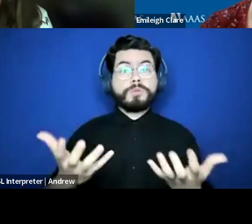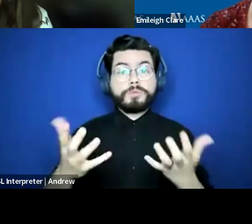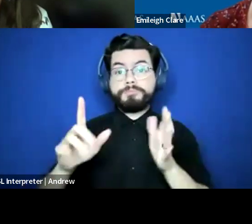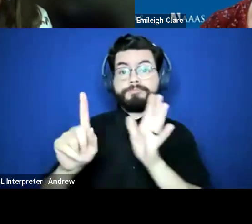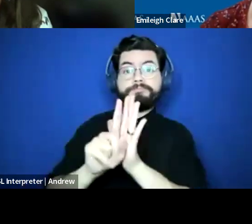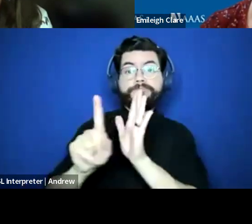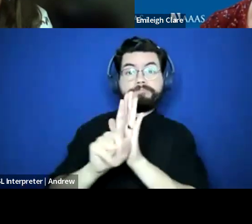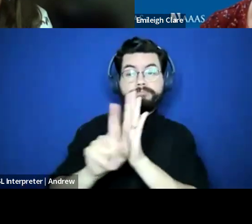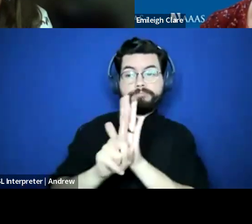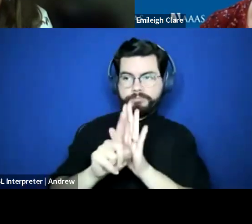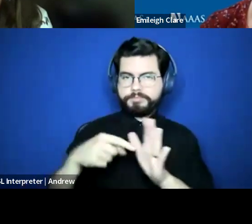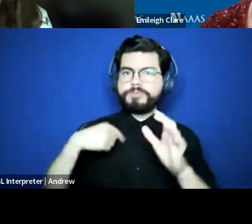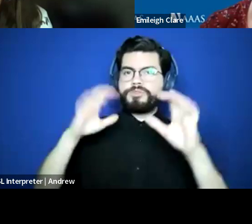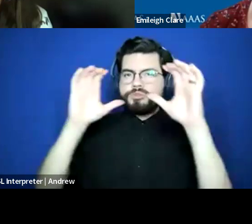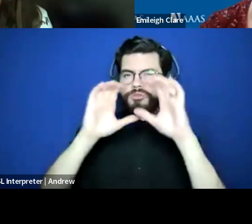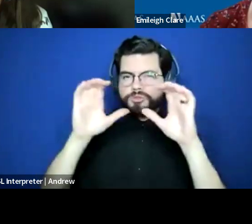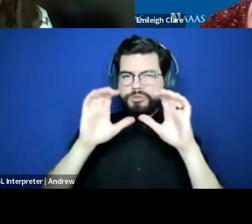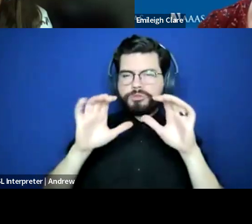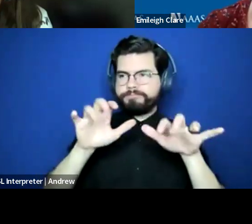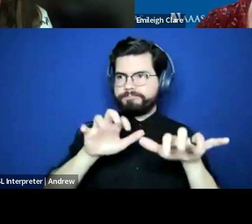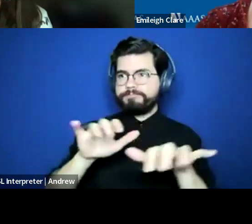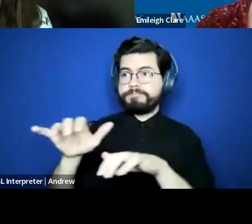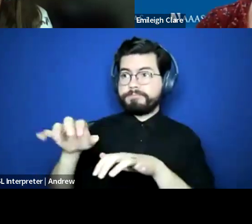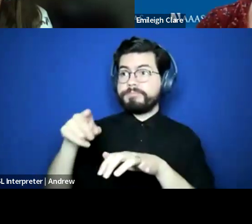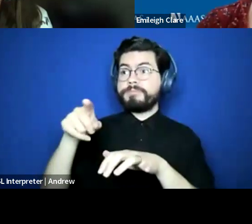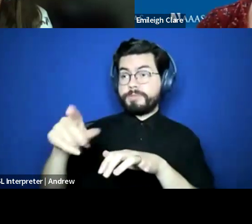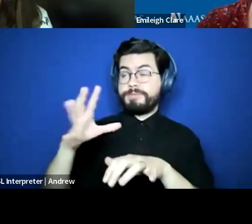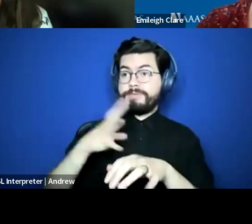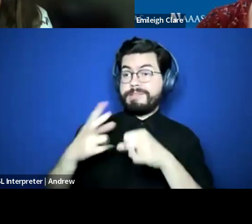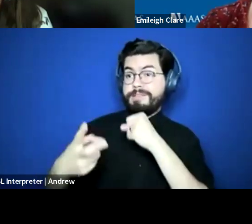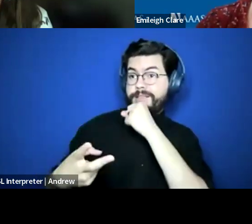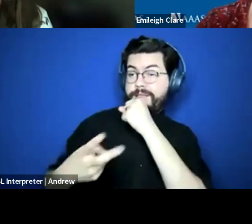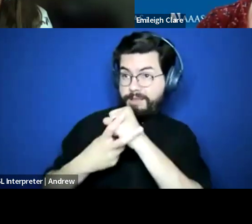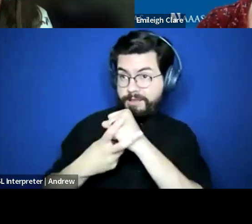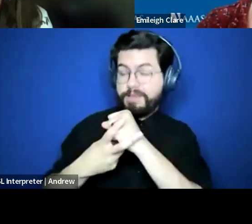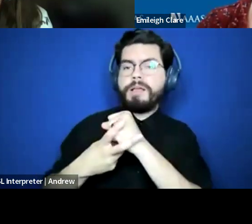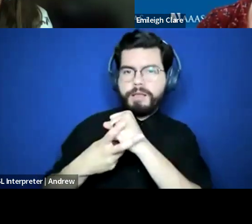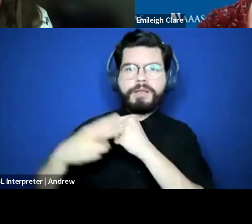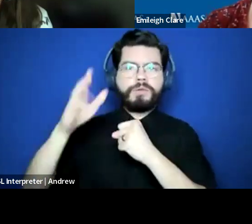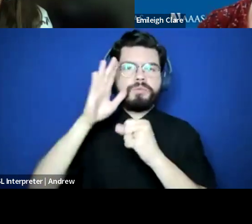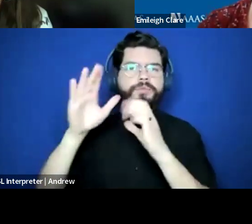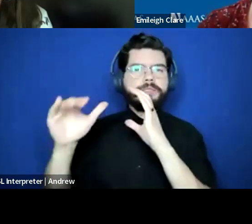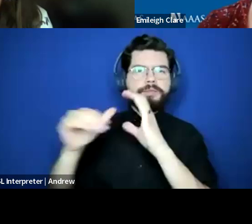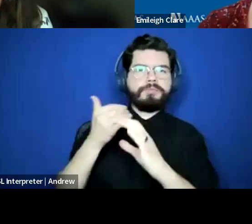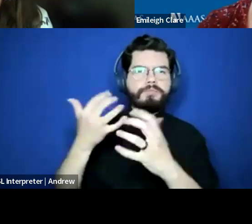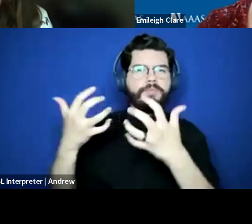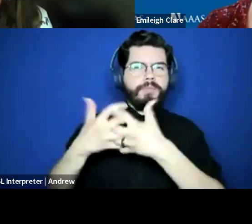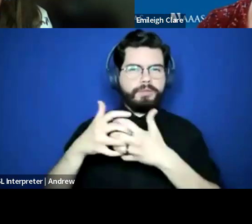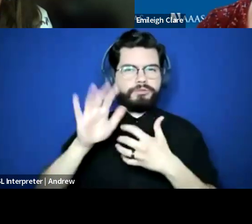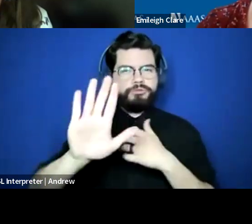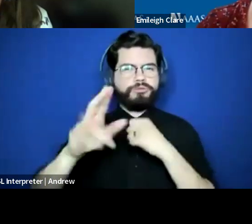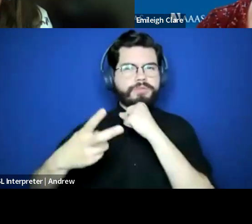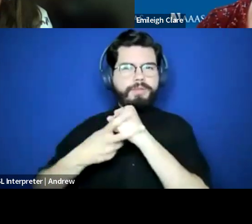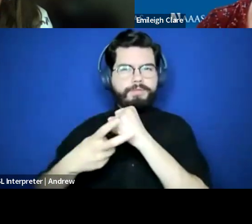time and then just allow those emails to come to you every time a job is posted that matches those criteria, you'll get that